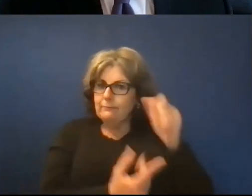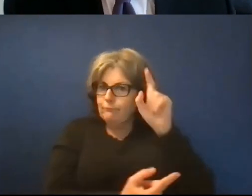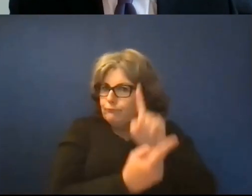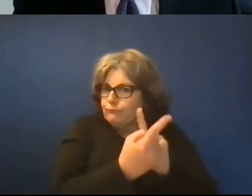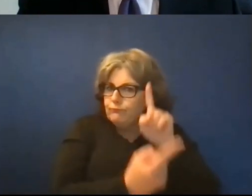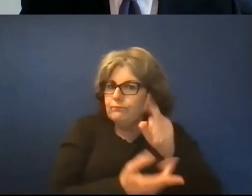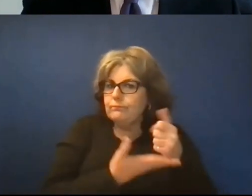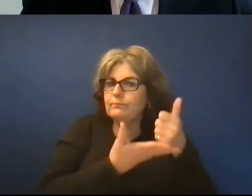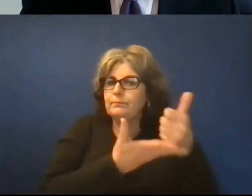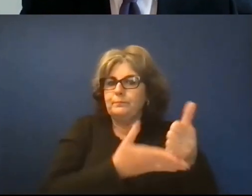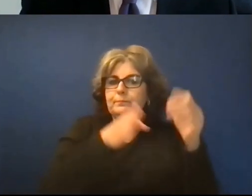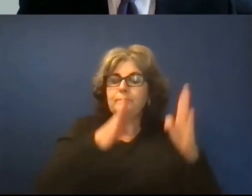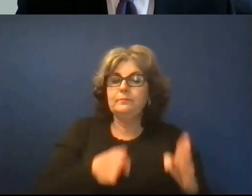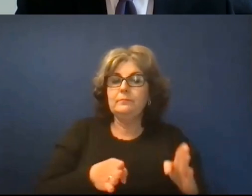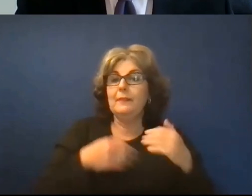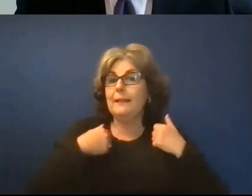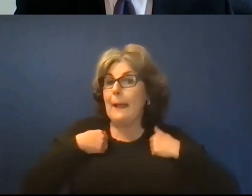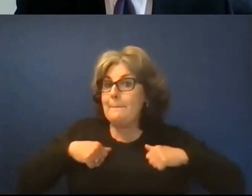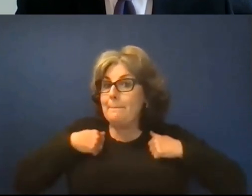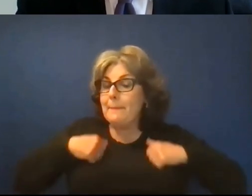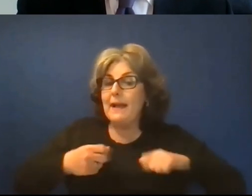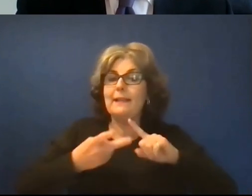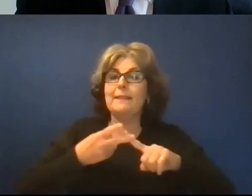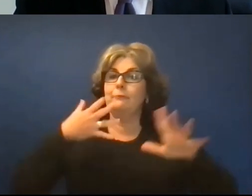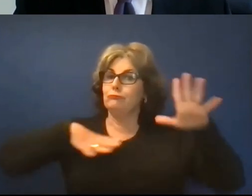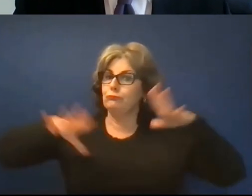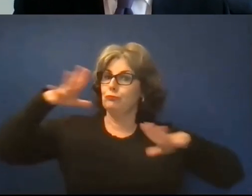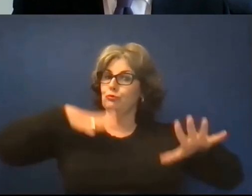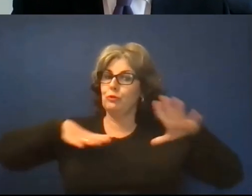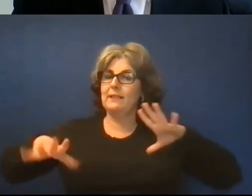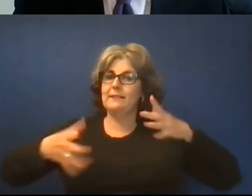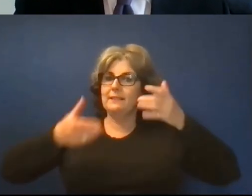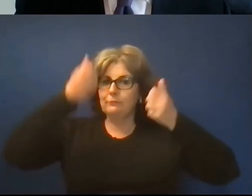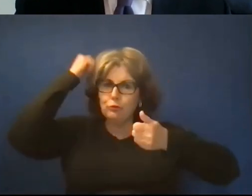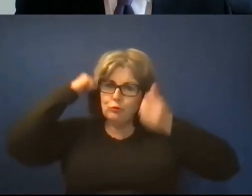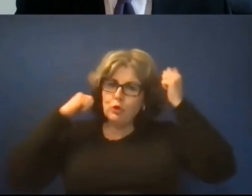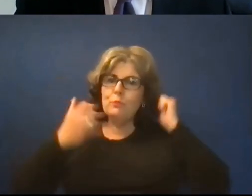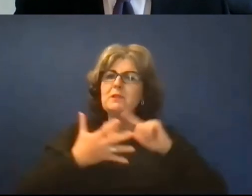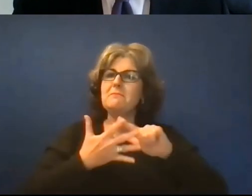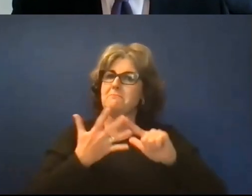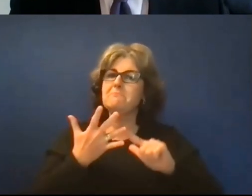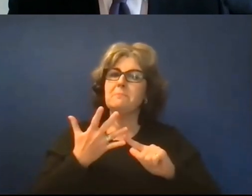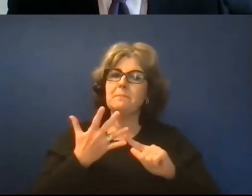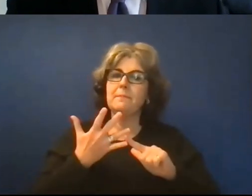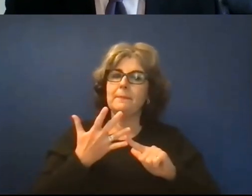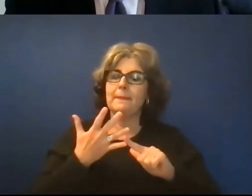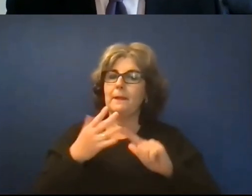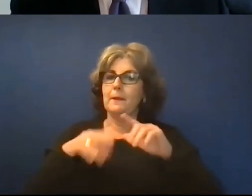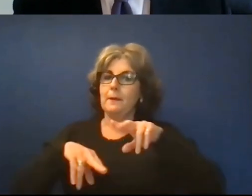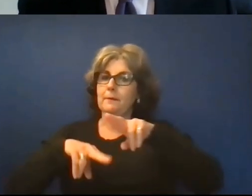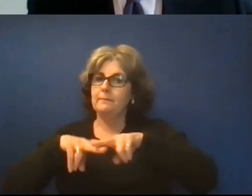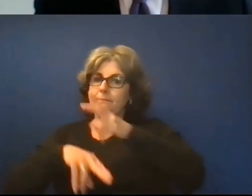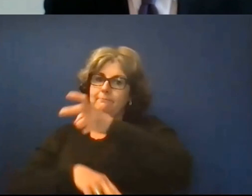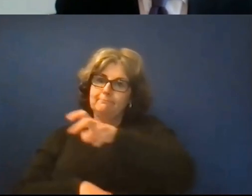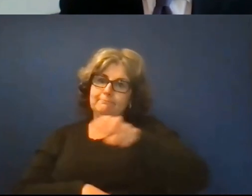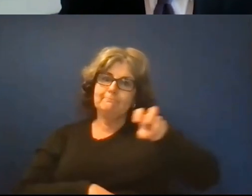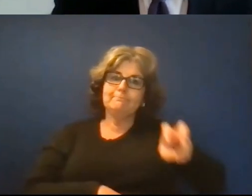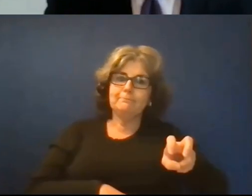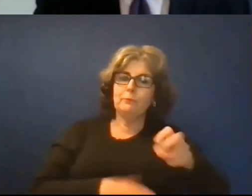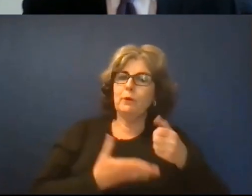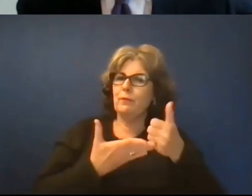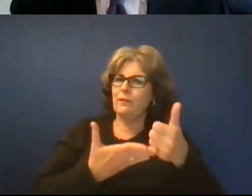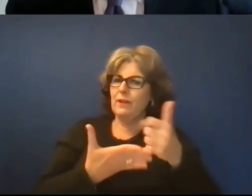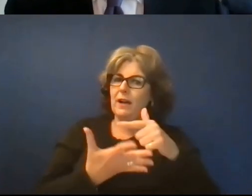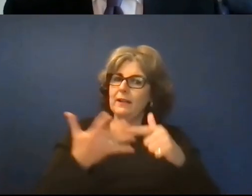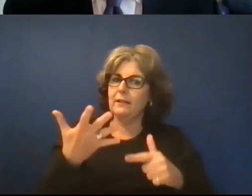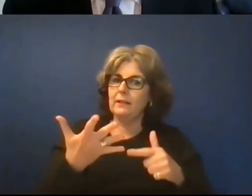services, such as bathing, dressing, grooming, transfer and ambulation. We provide services